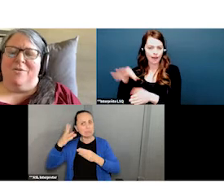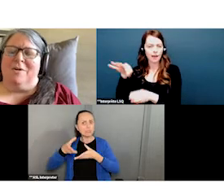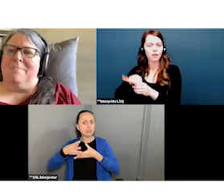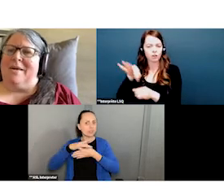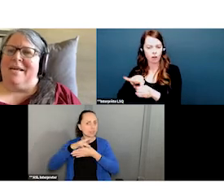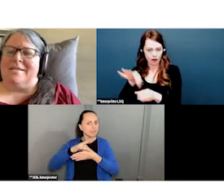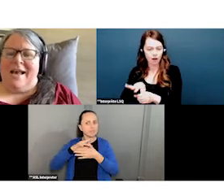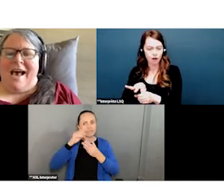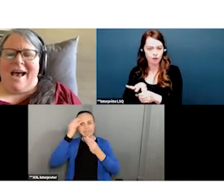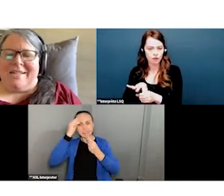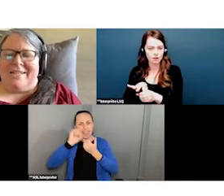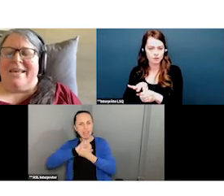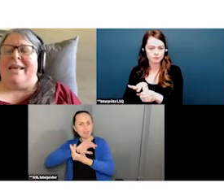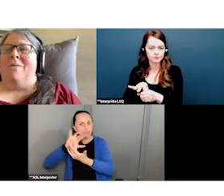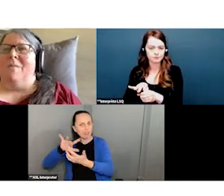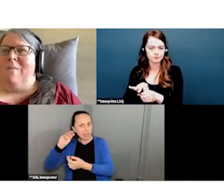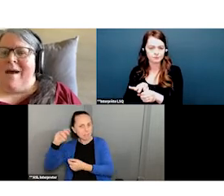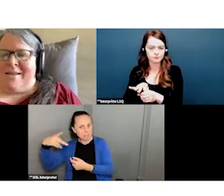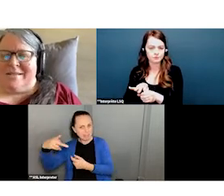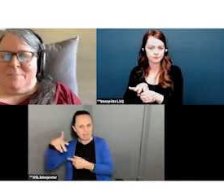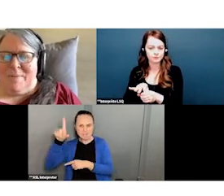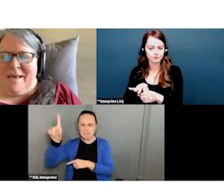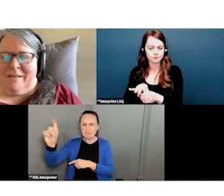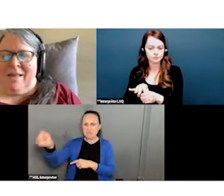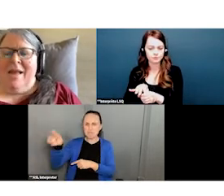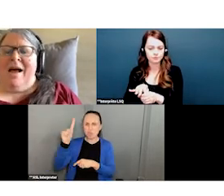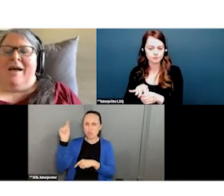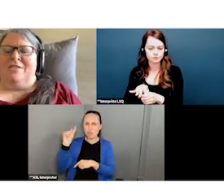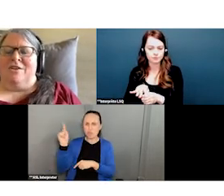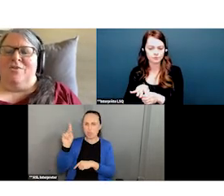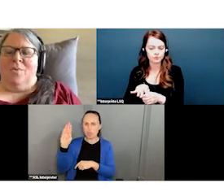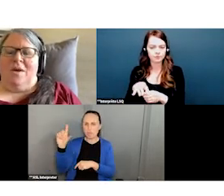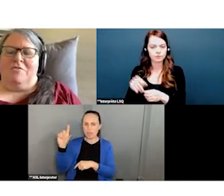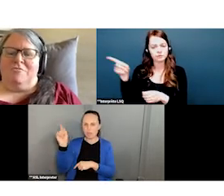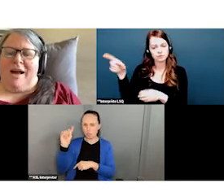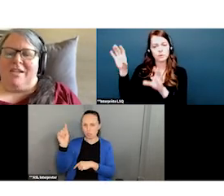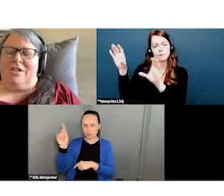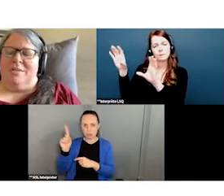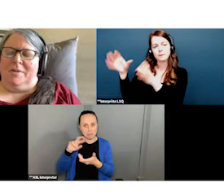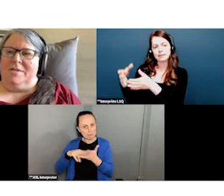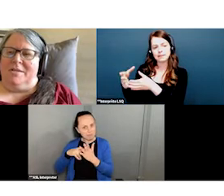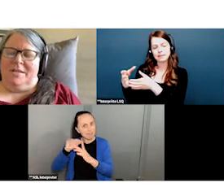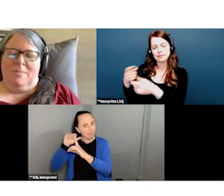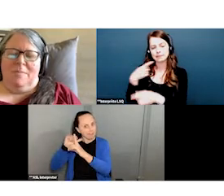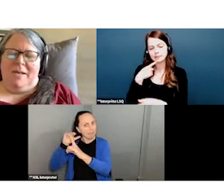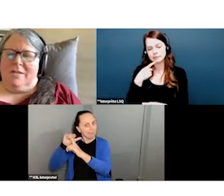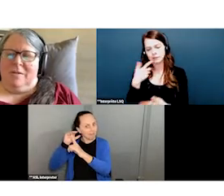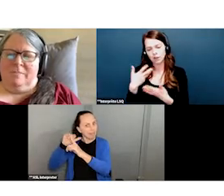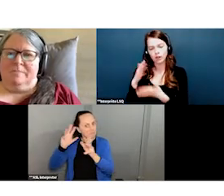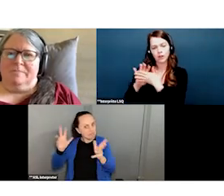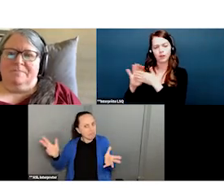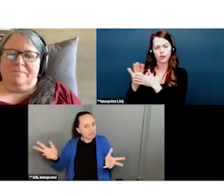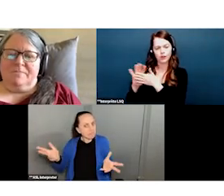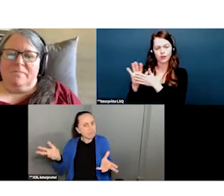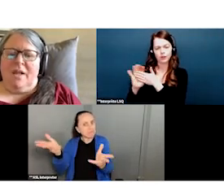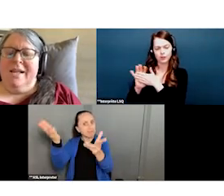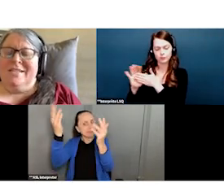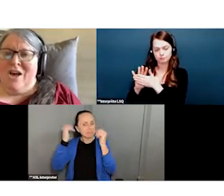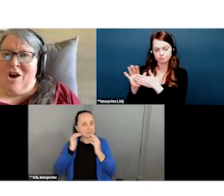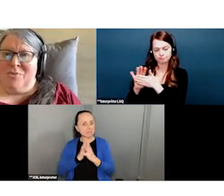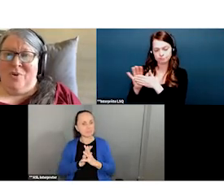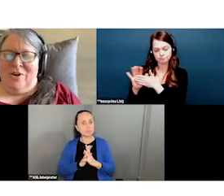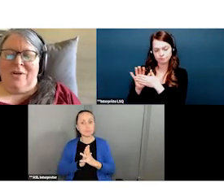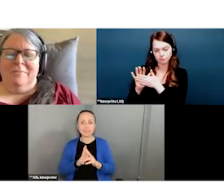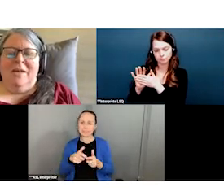contact their own MPs asking, where's the bill? And so that we are gradually building this momentum.